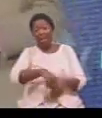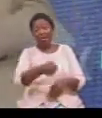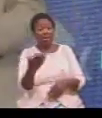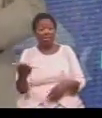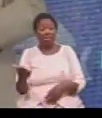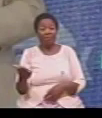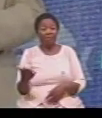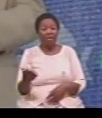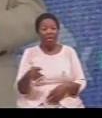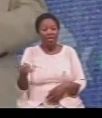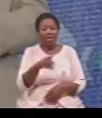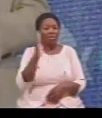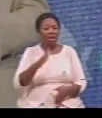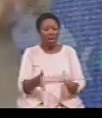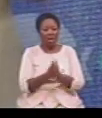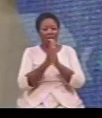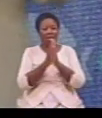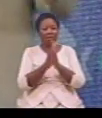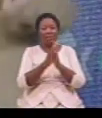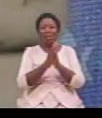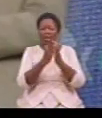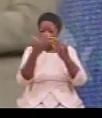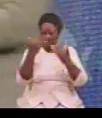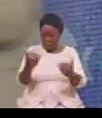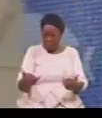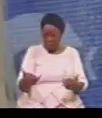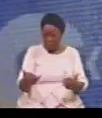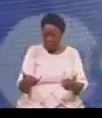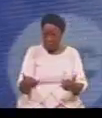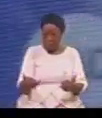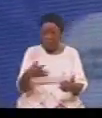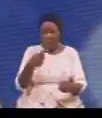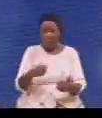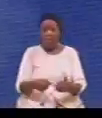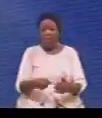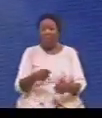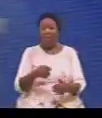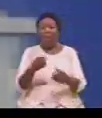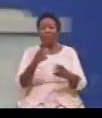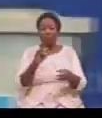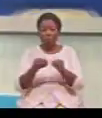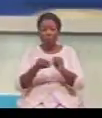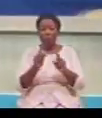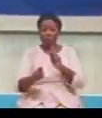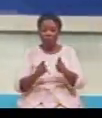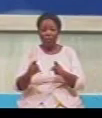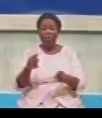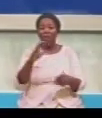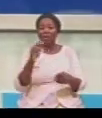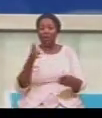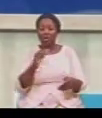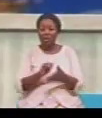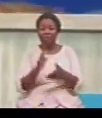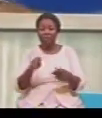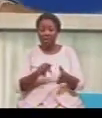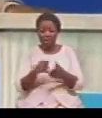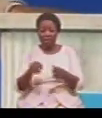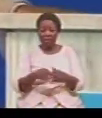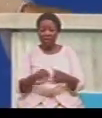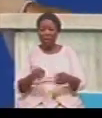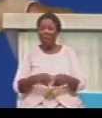whatsoever ye shall ask. Now, the population of the major cities of